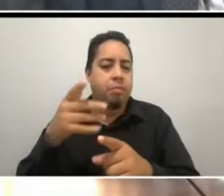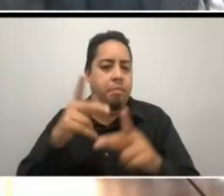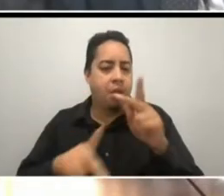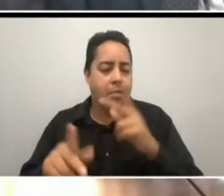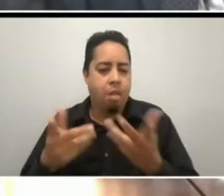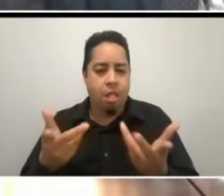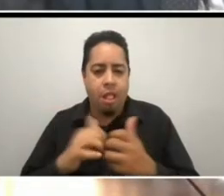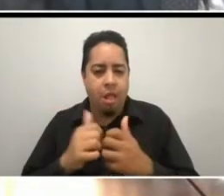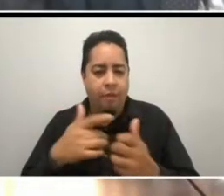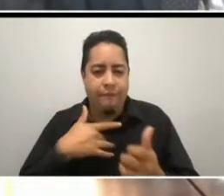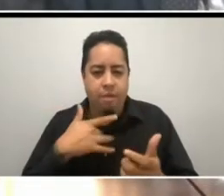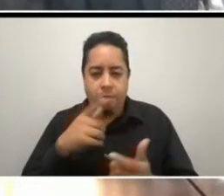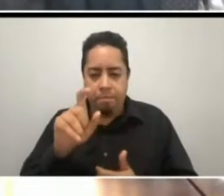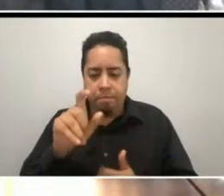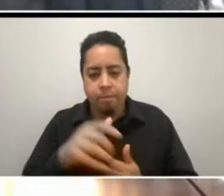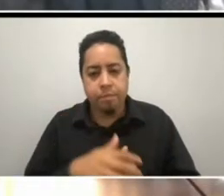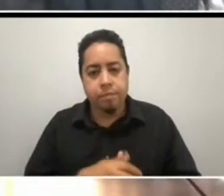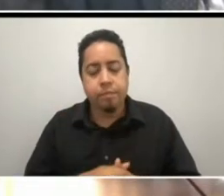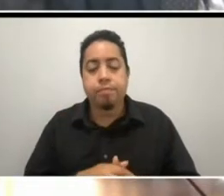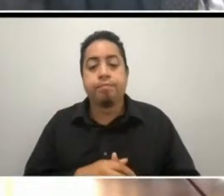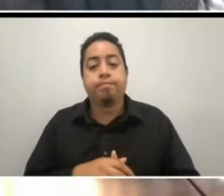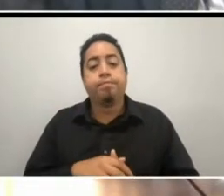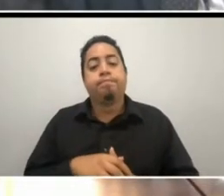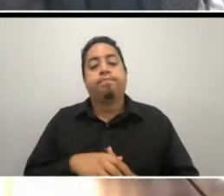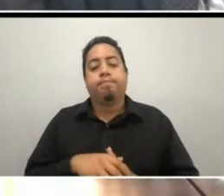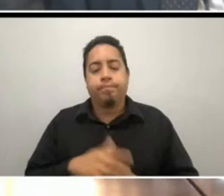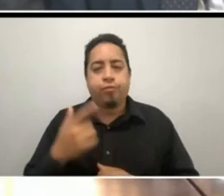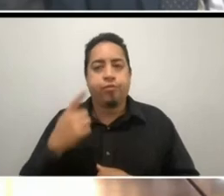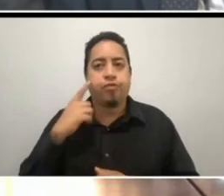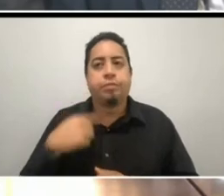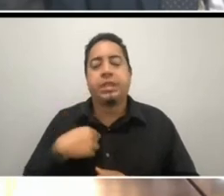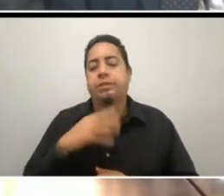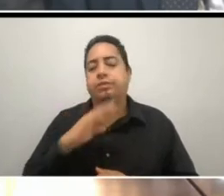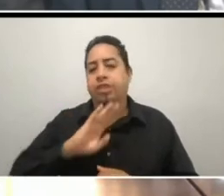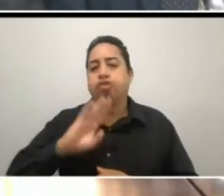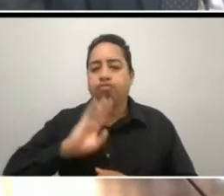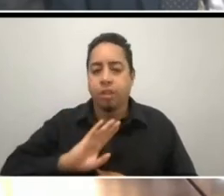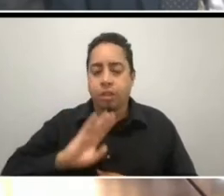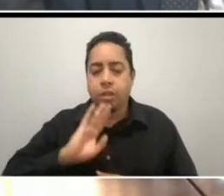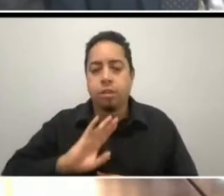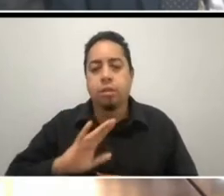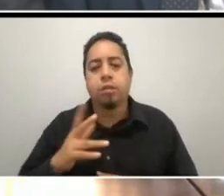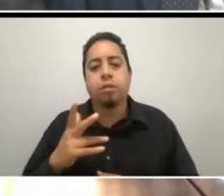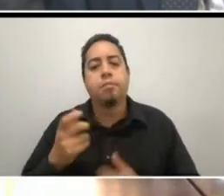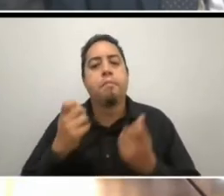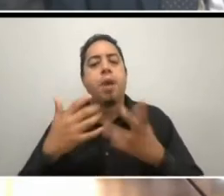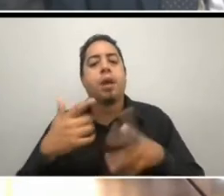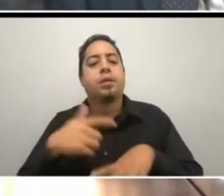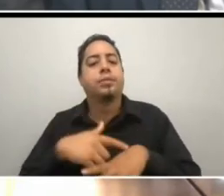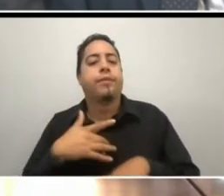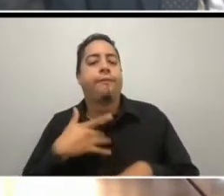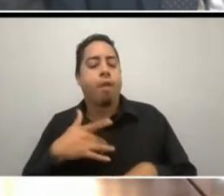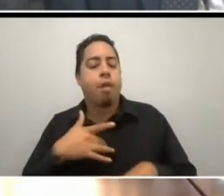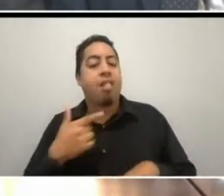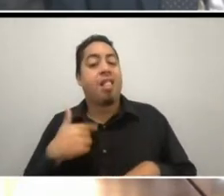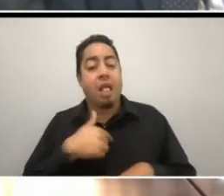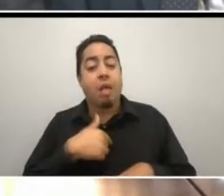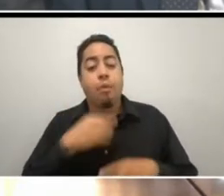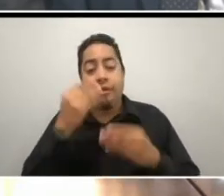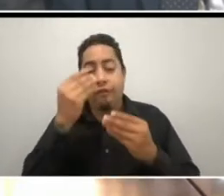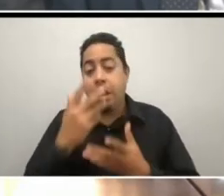For lack of a better word, it was frustrating. But oftentimes I felt our information was getting out, but that there